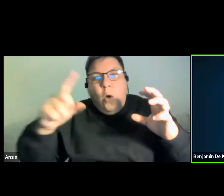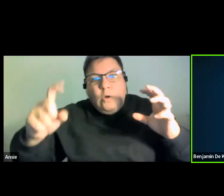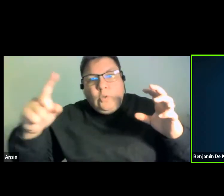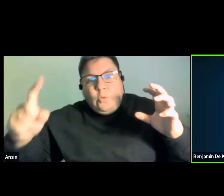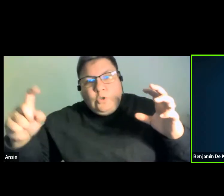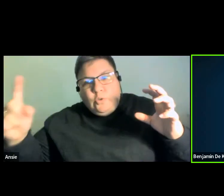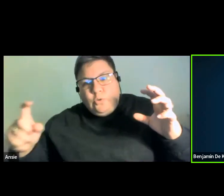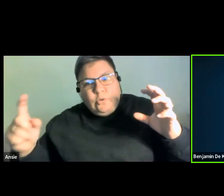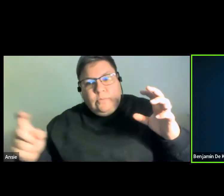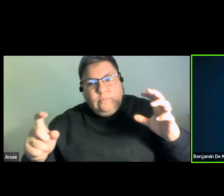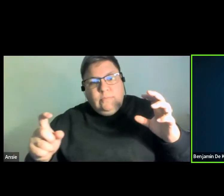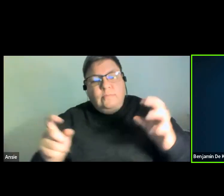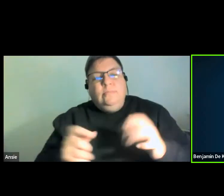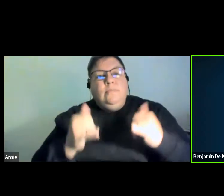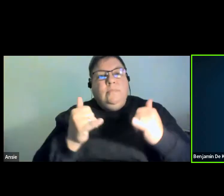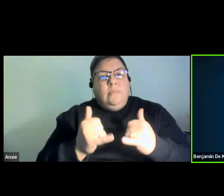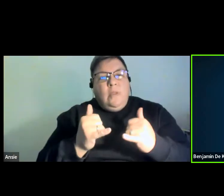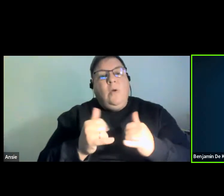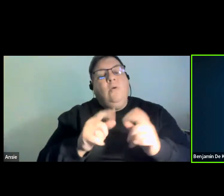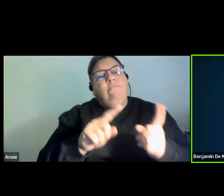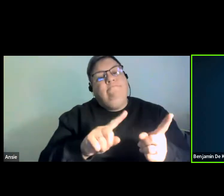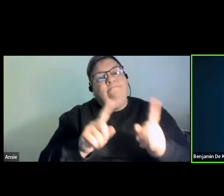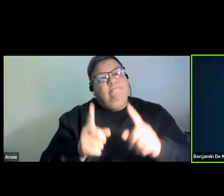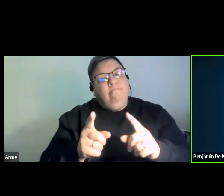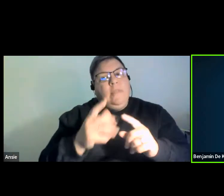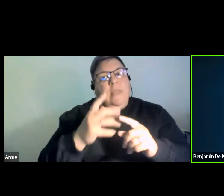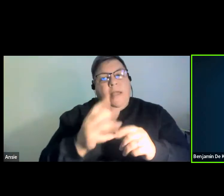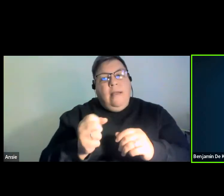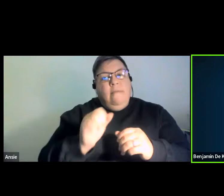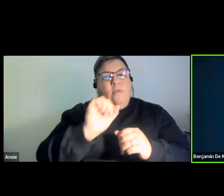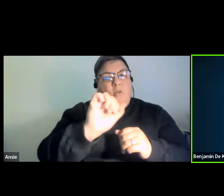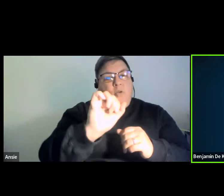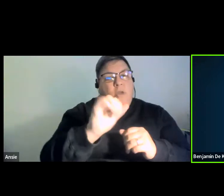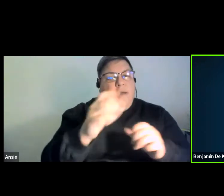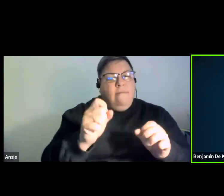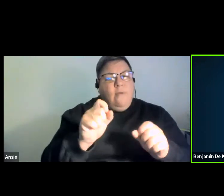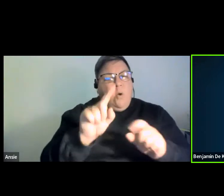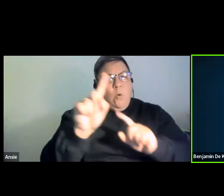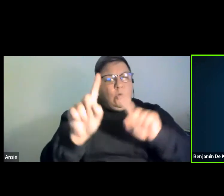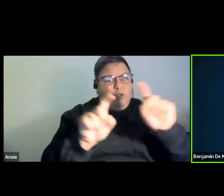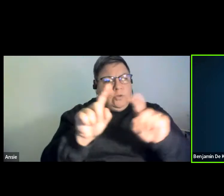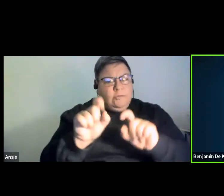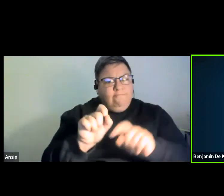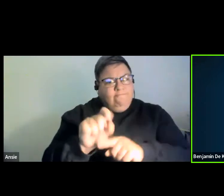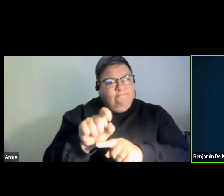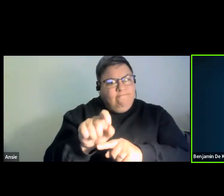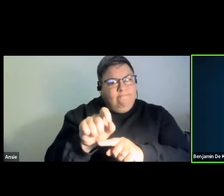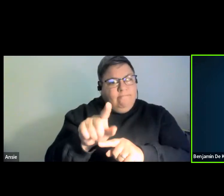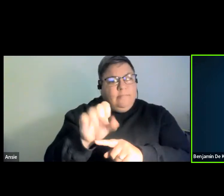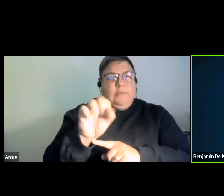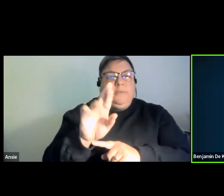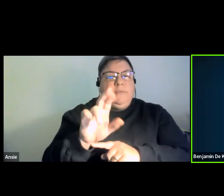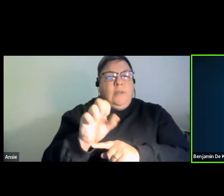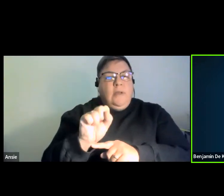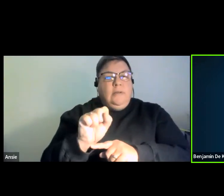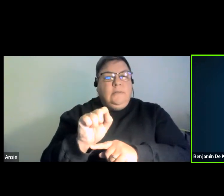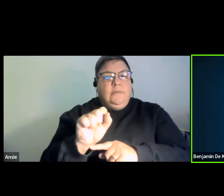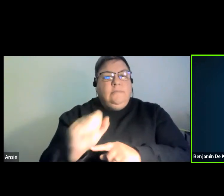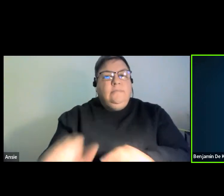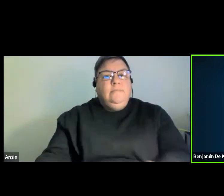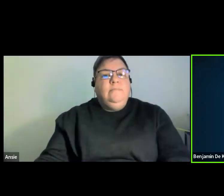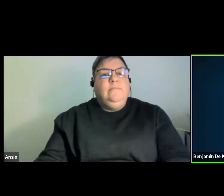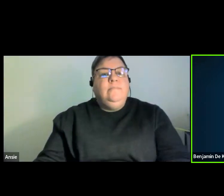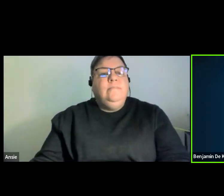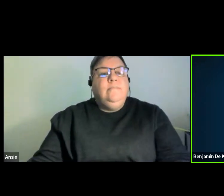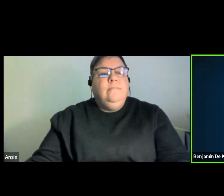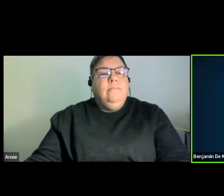Q&A session, and this is where you have sent in some queries to us. The panelists for